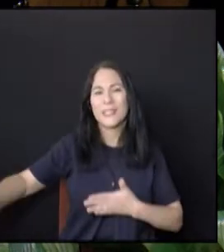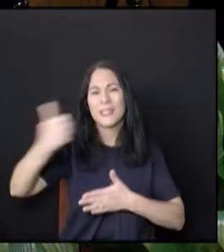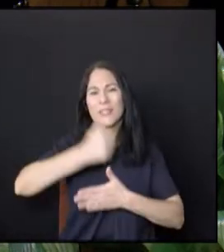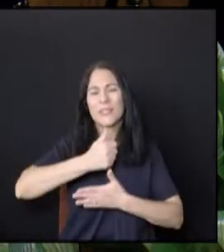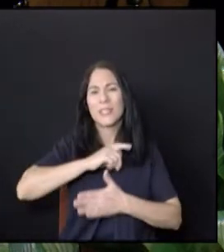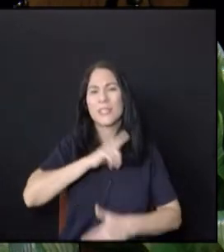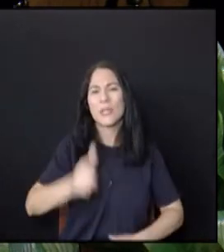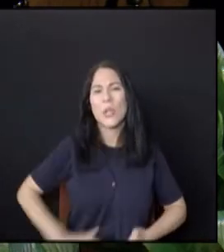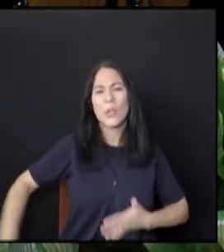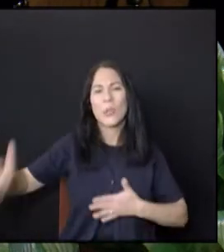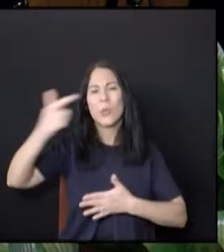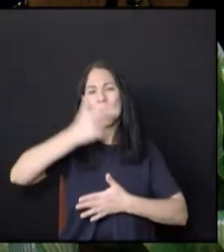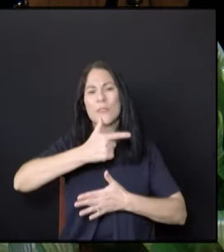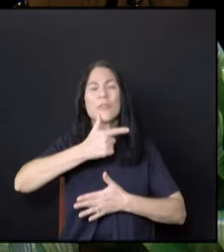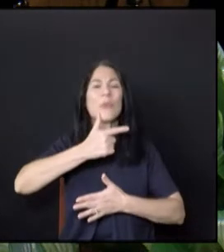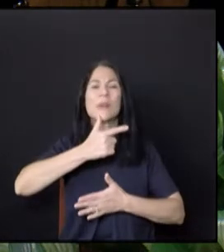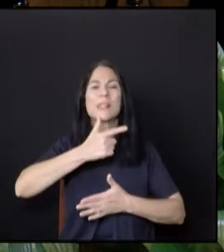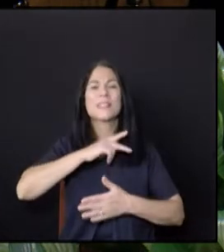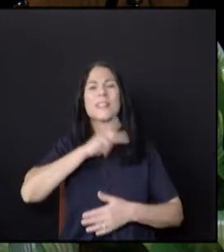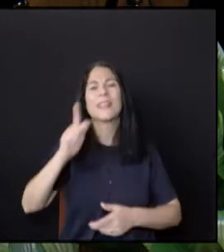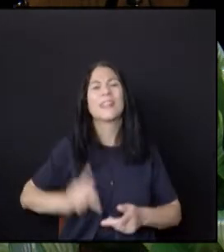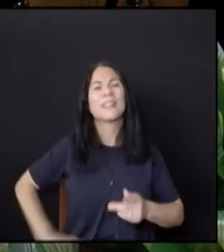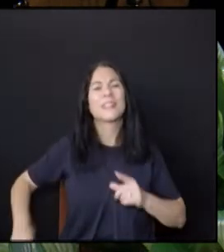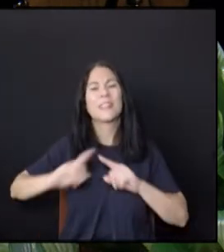Lords, a King unlike any other.